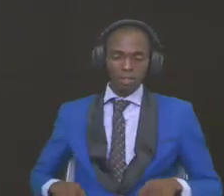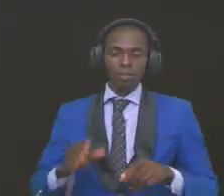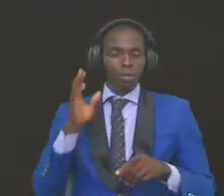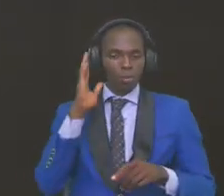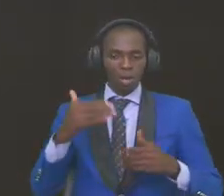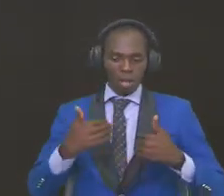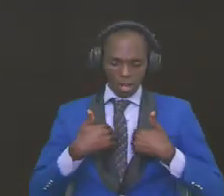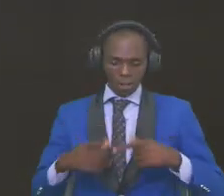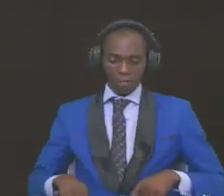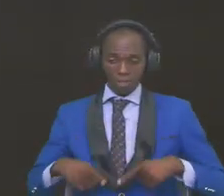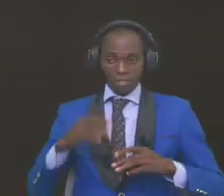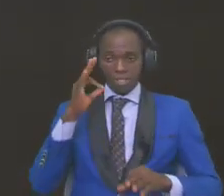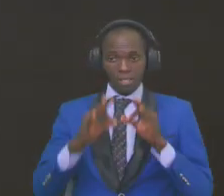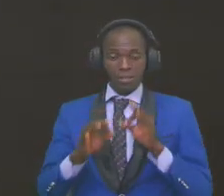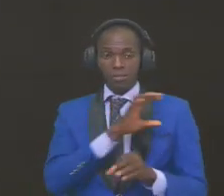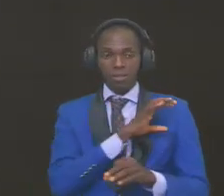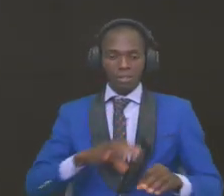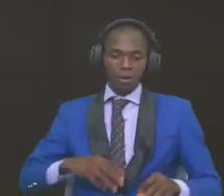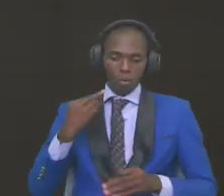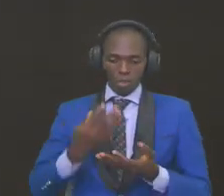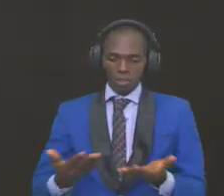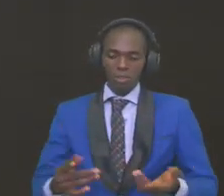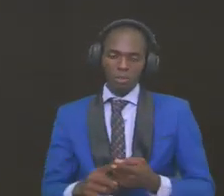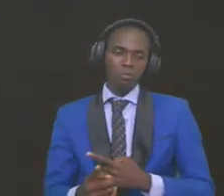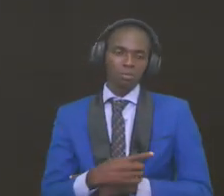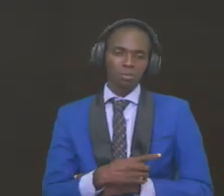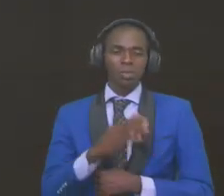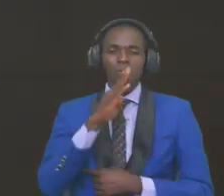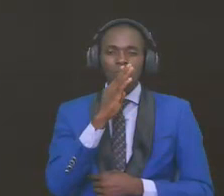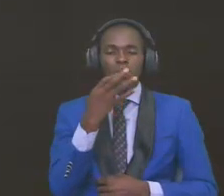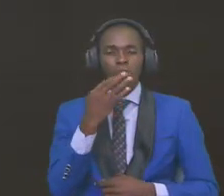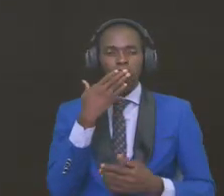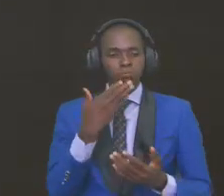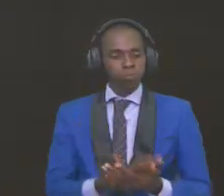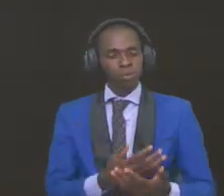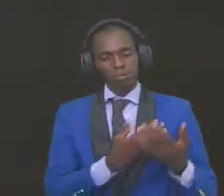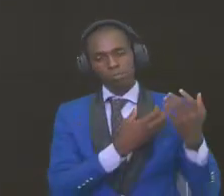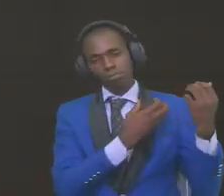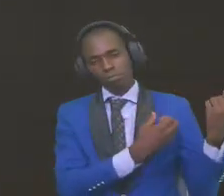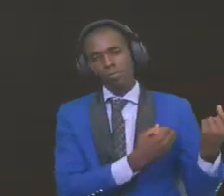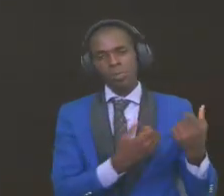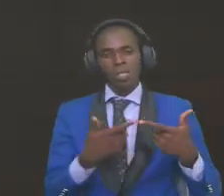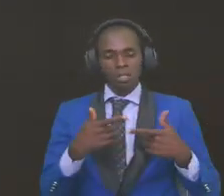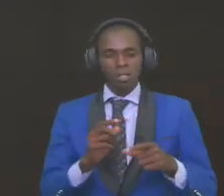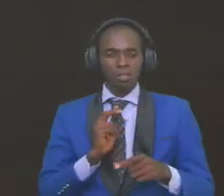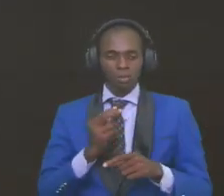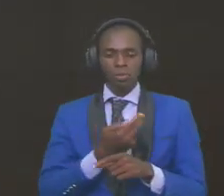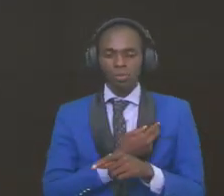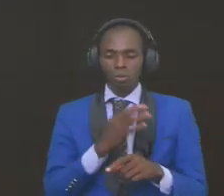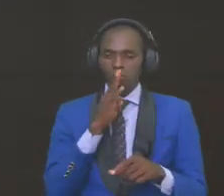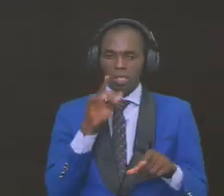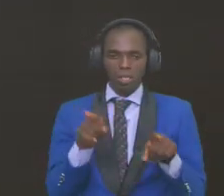lived if Christ were here today. Be of good courage. Let us play the men for